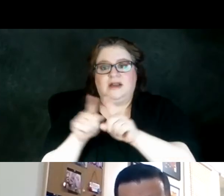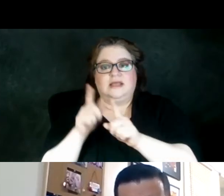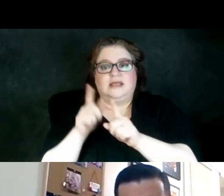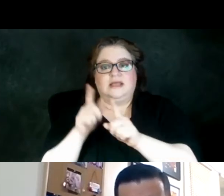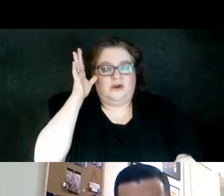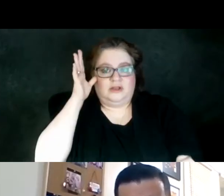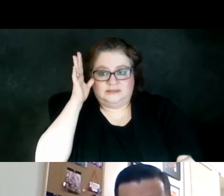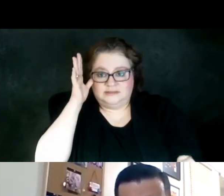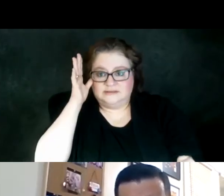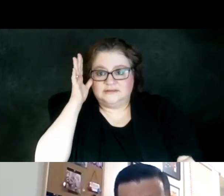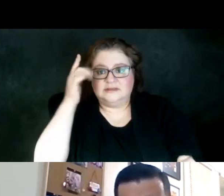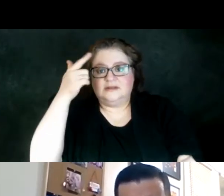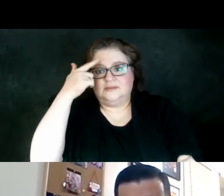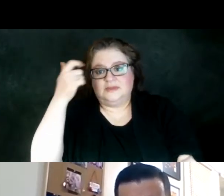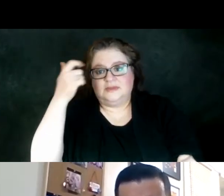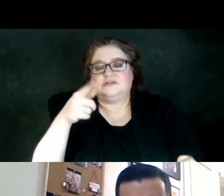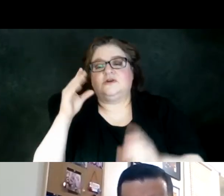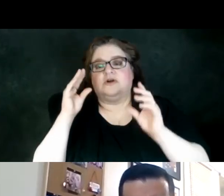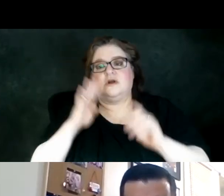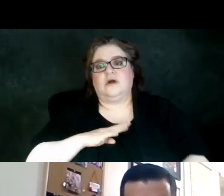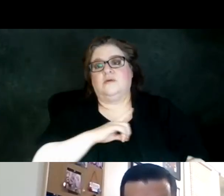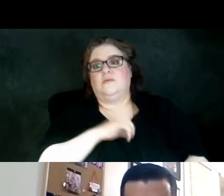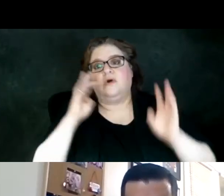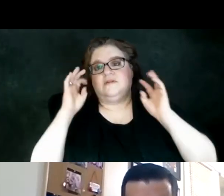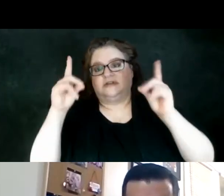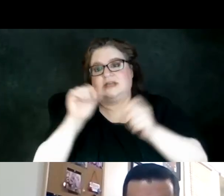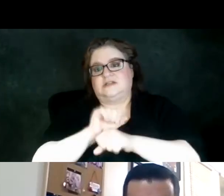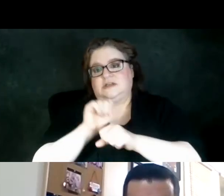parent because you are a Board of Education employee.